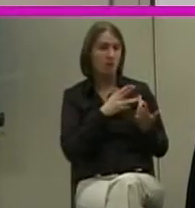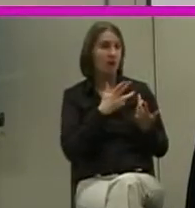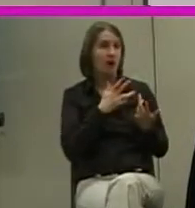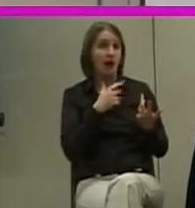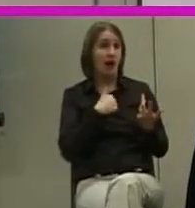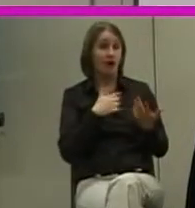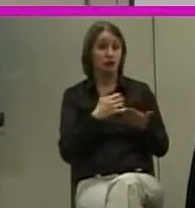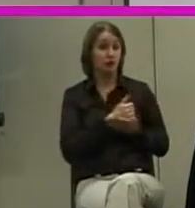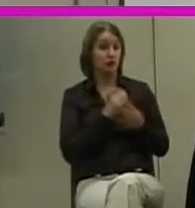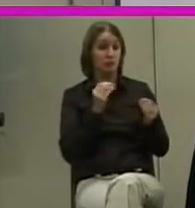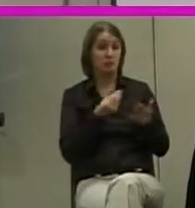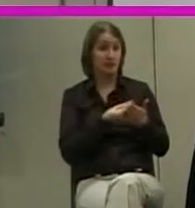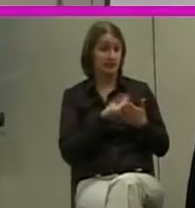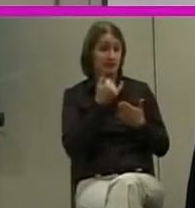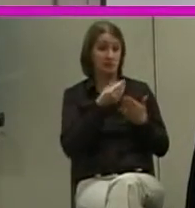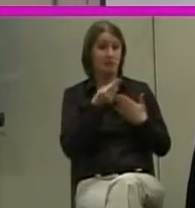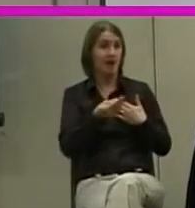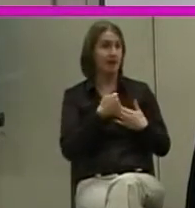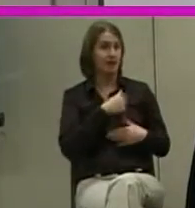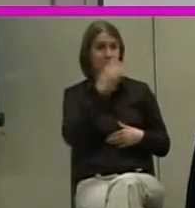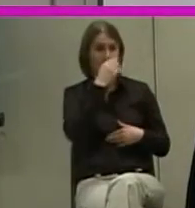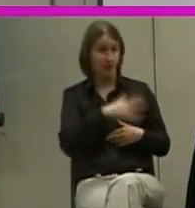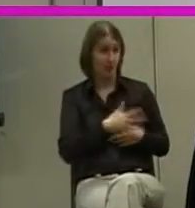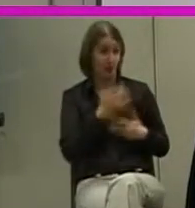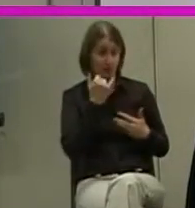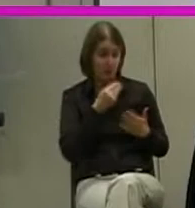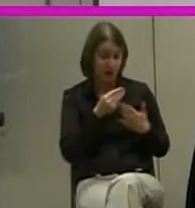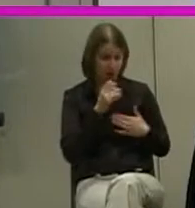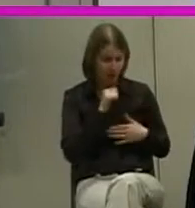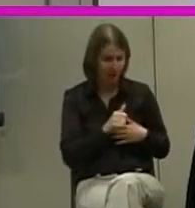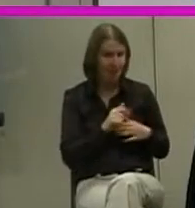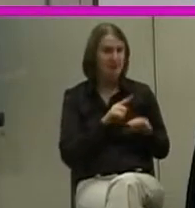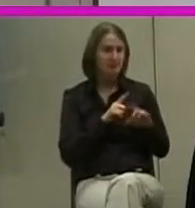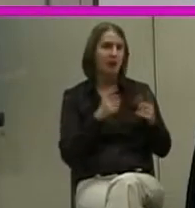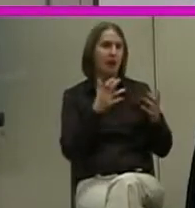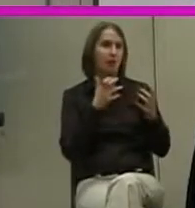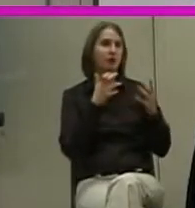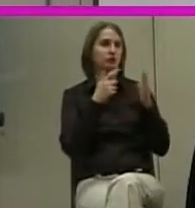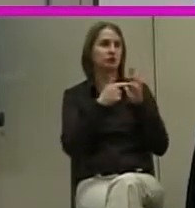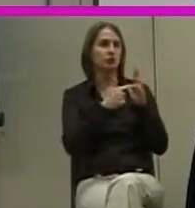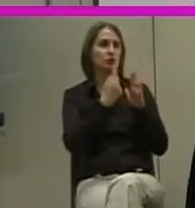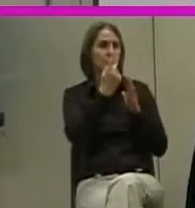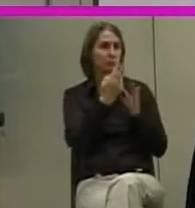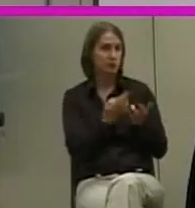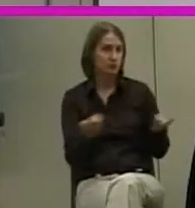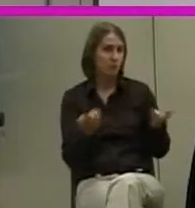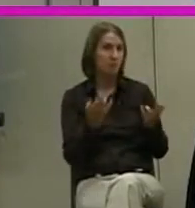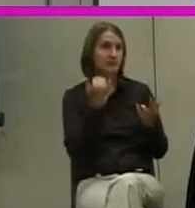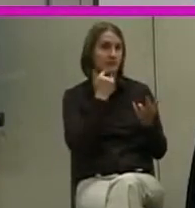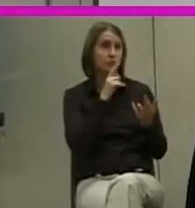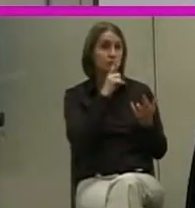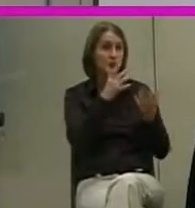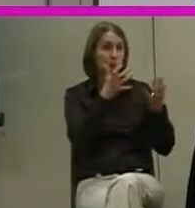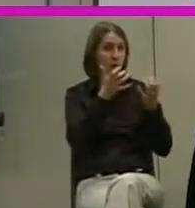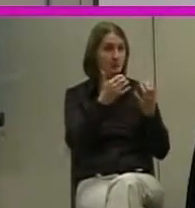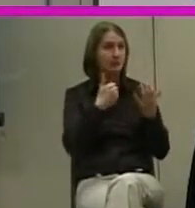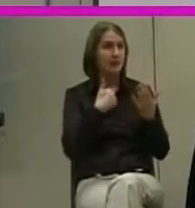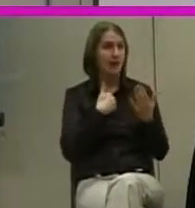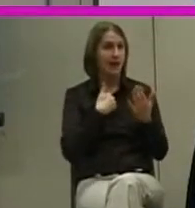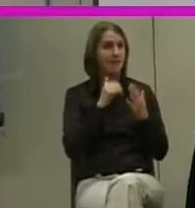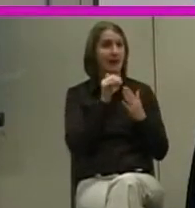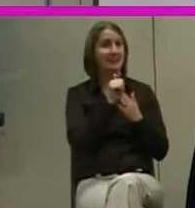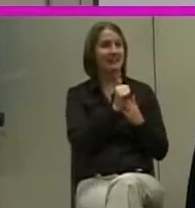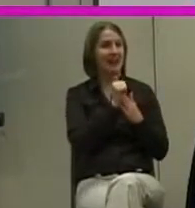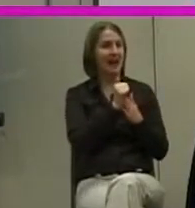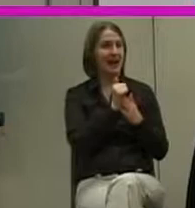it. Don't care one way or the other. I just wanted to be able to show you that if you really wanted to have a